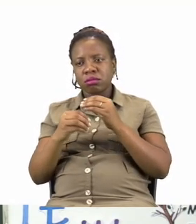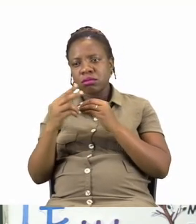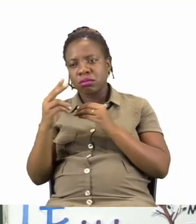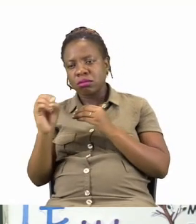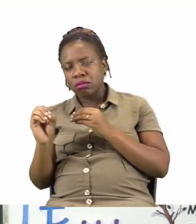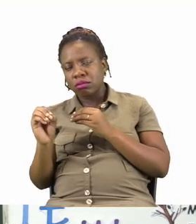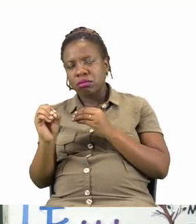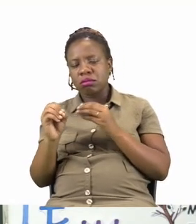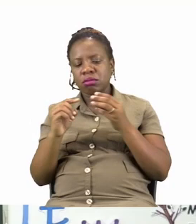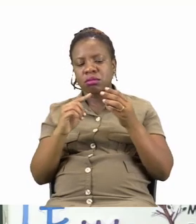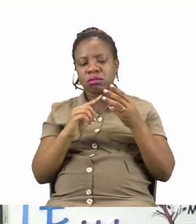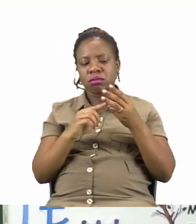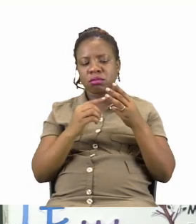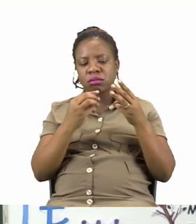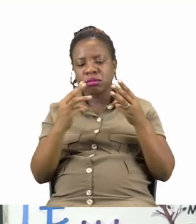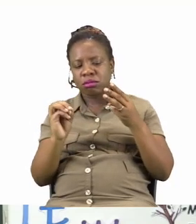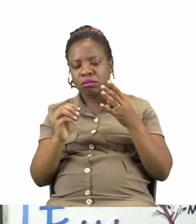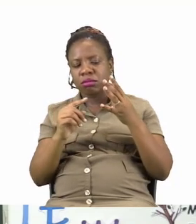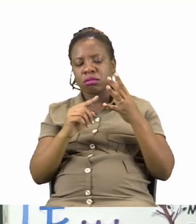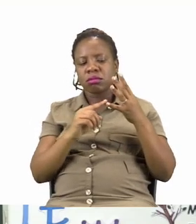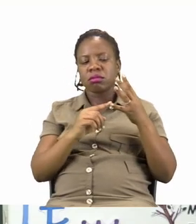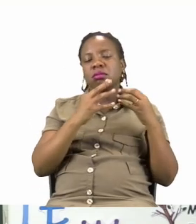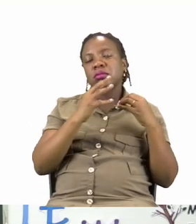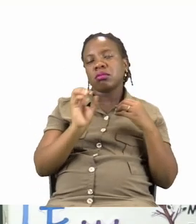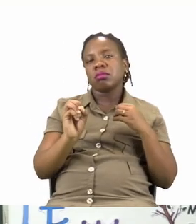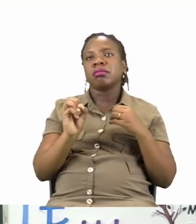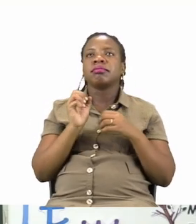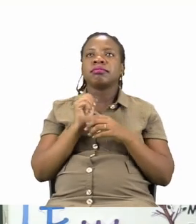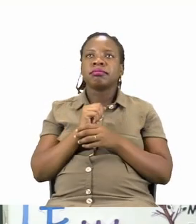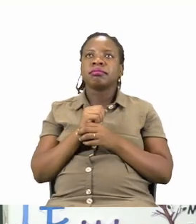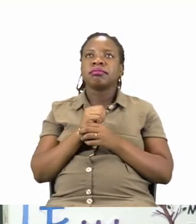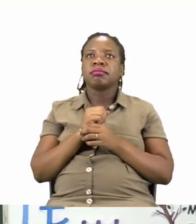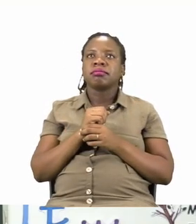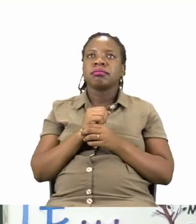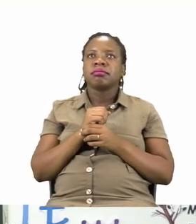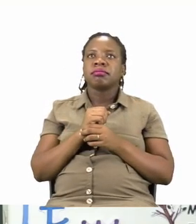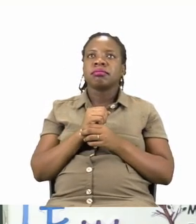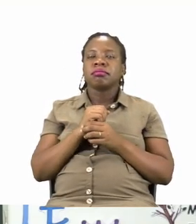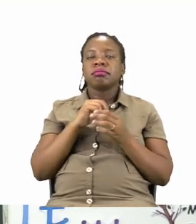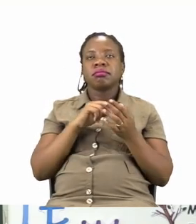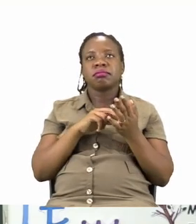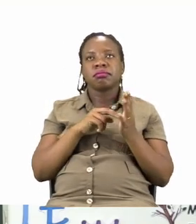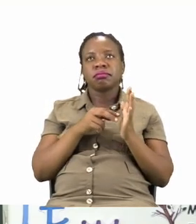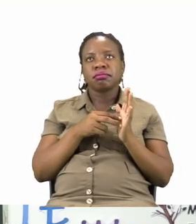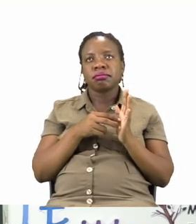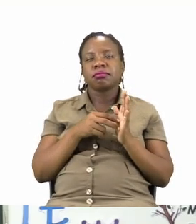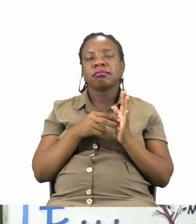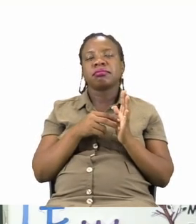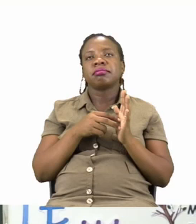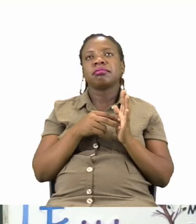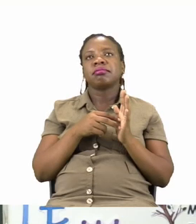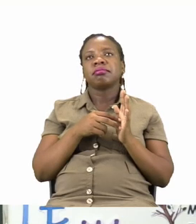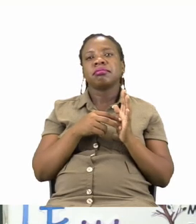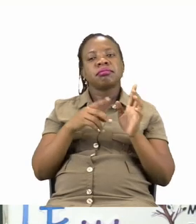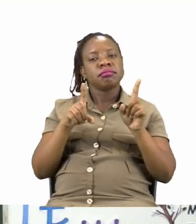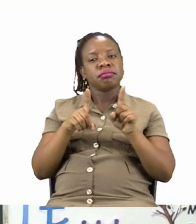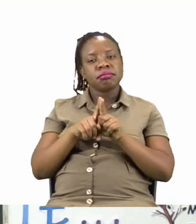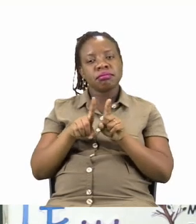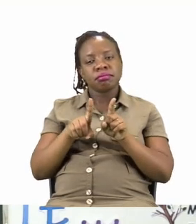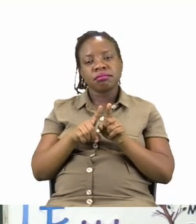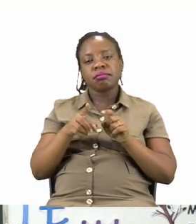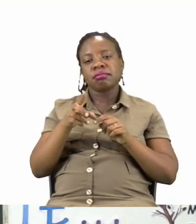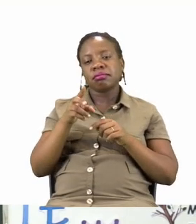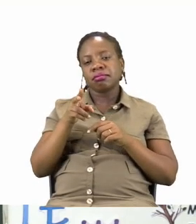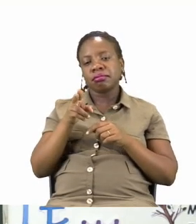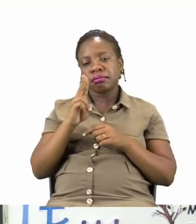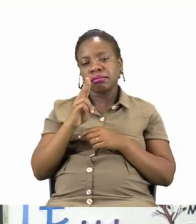20, 30, 40. And that means that is the same as our answer.